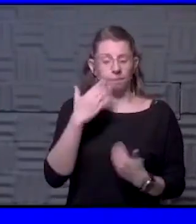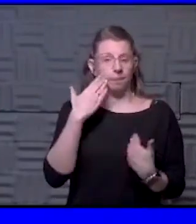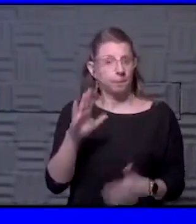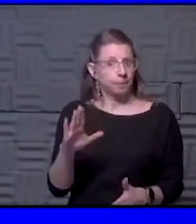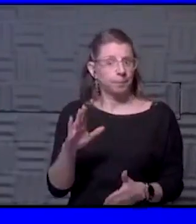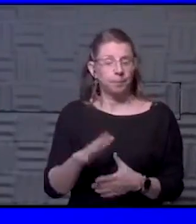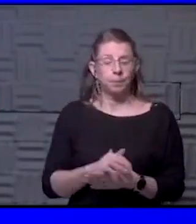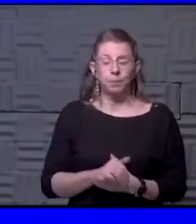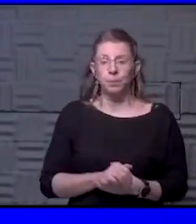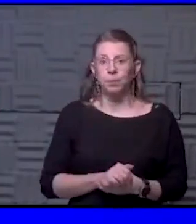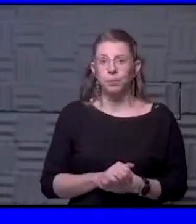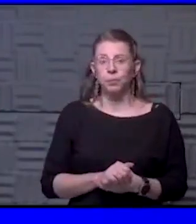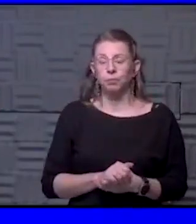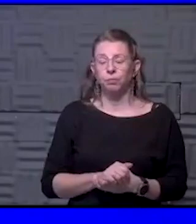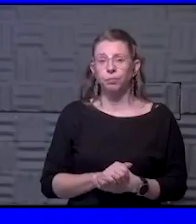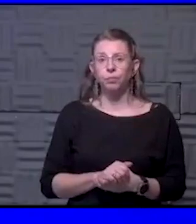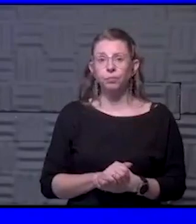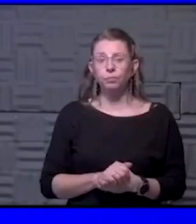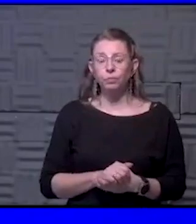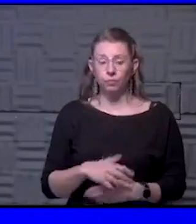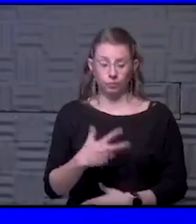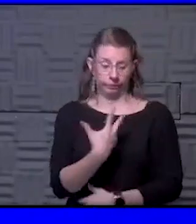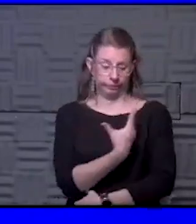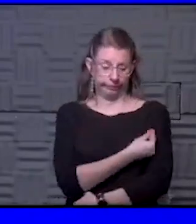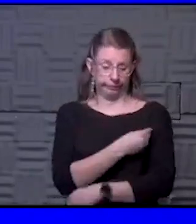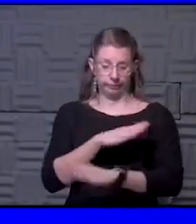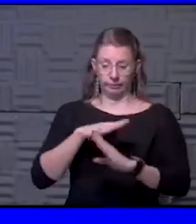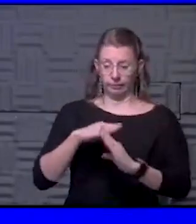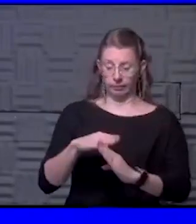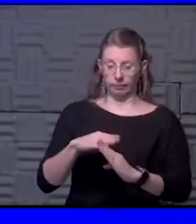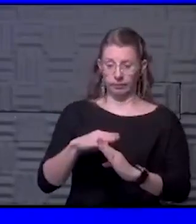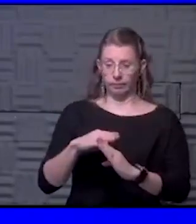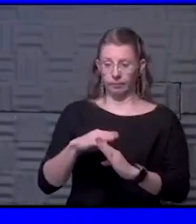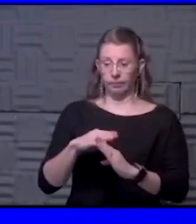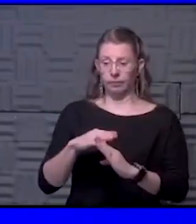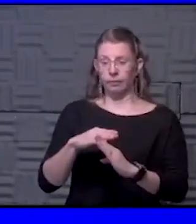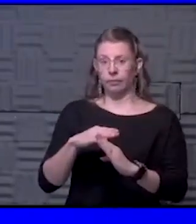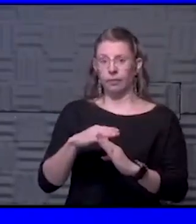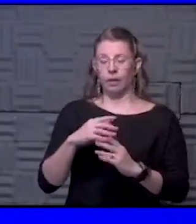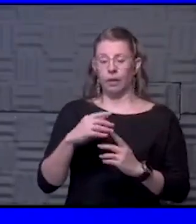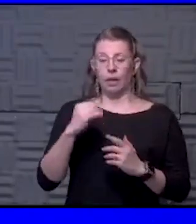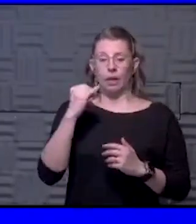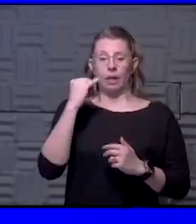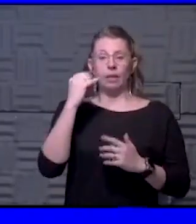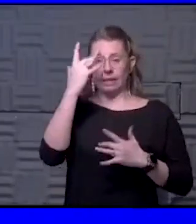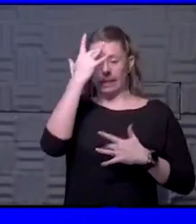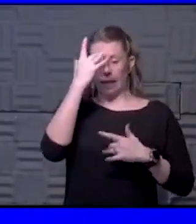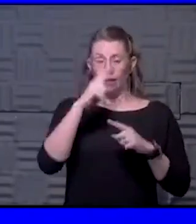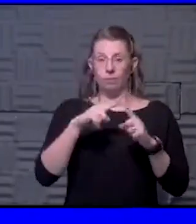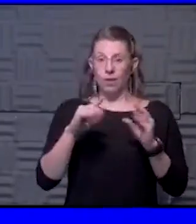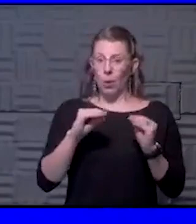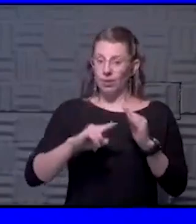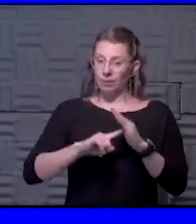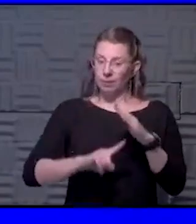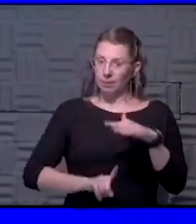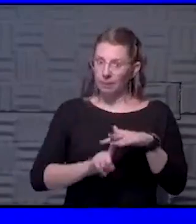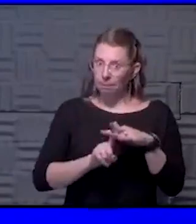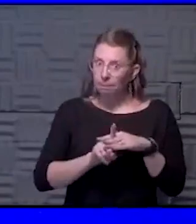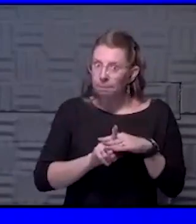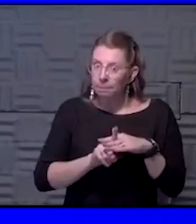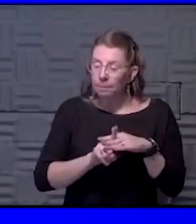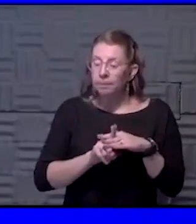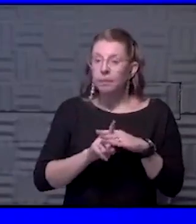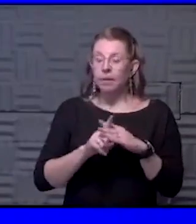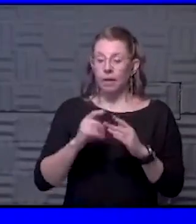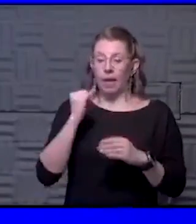know, do these vaccines prevent asymptomatic infection, right? So can somebody that has been fully